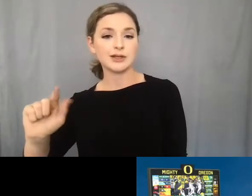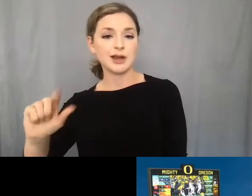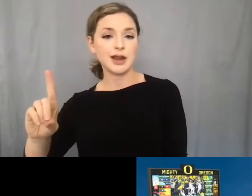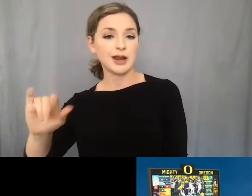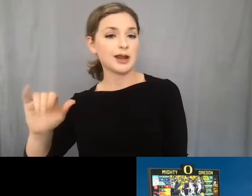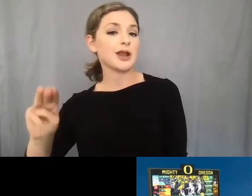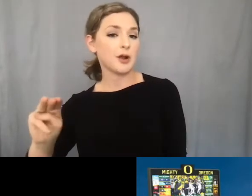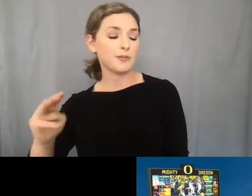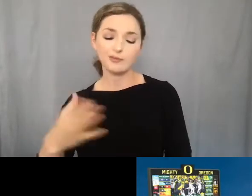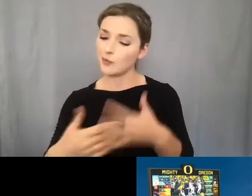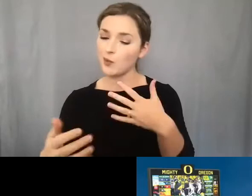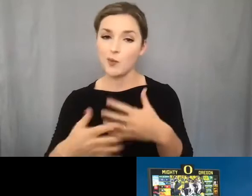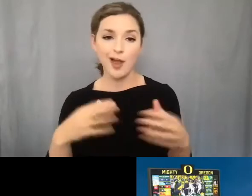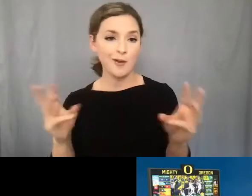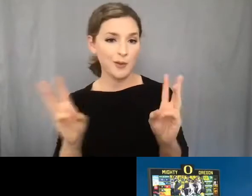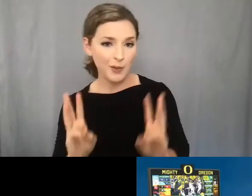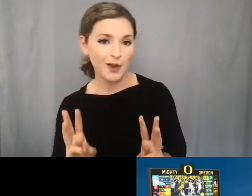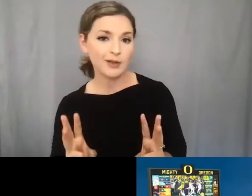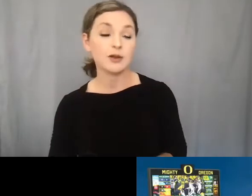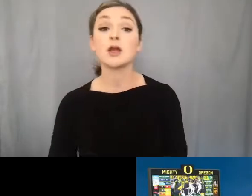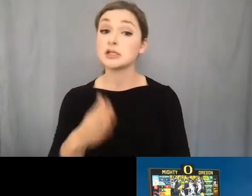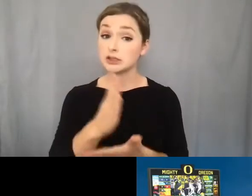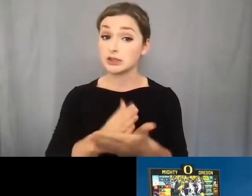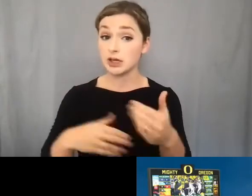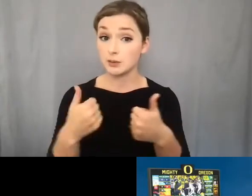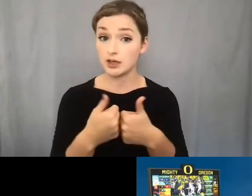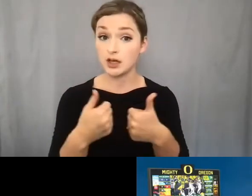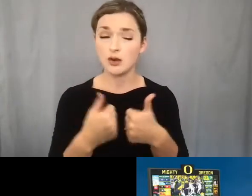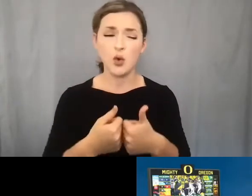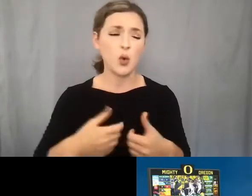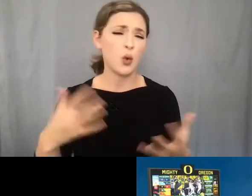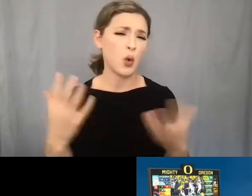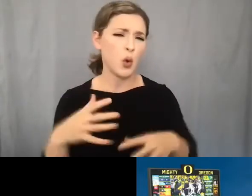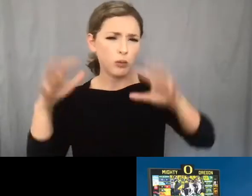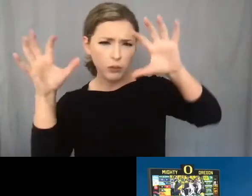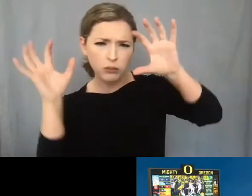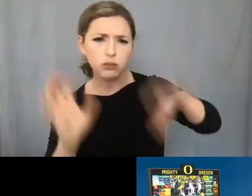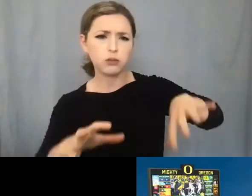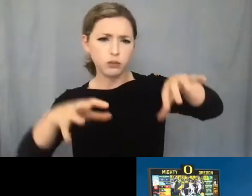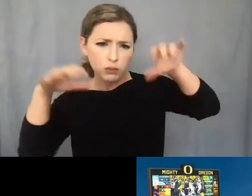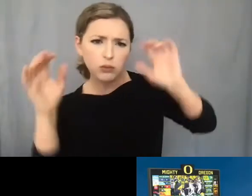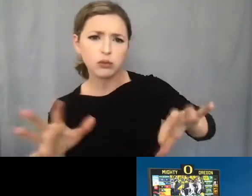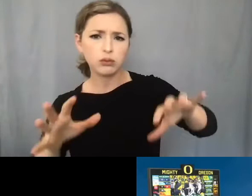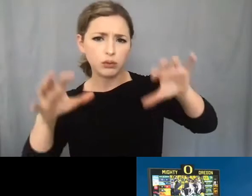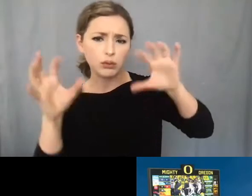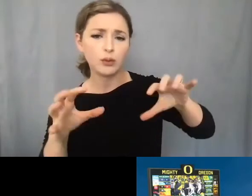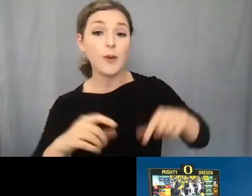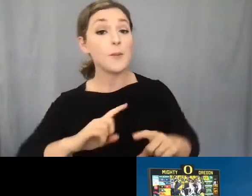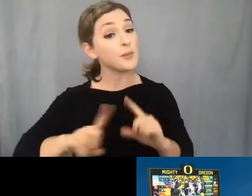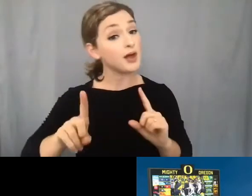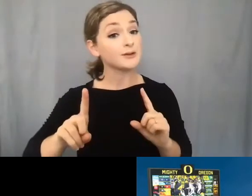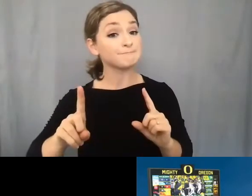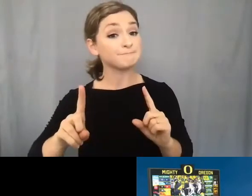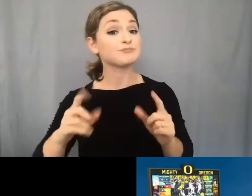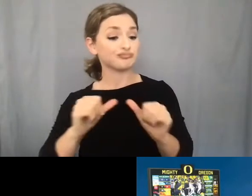at some games where it's really rained really hard, but they still play